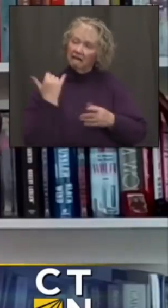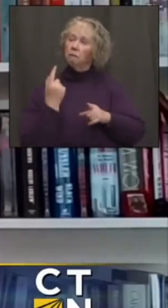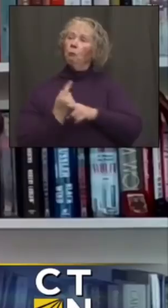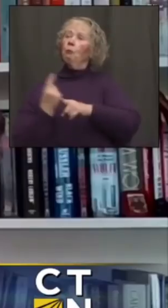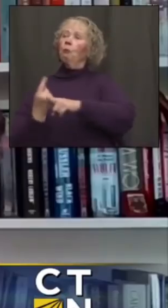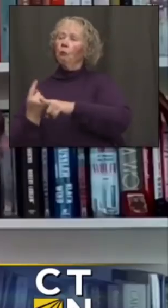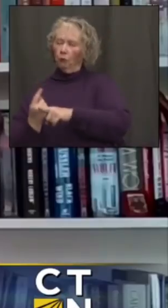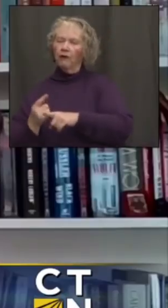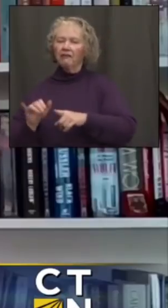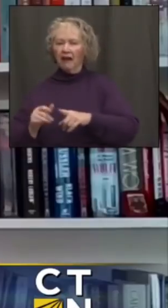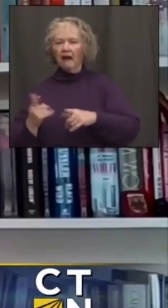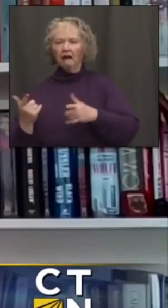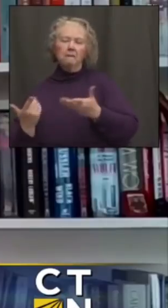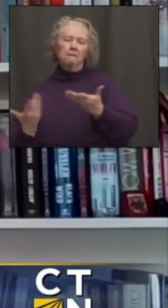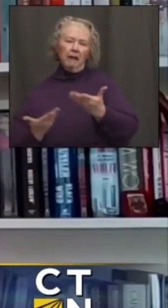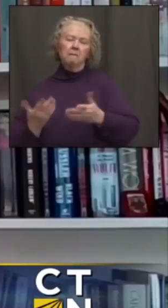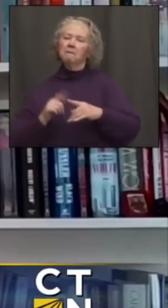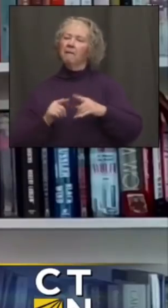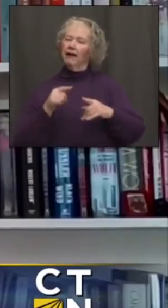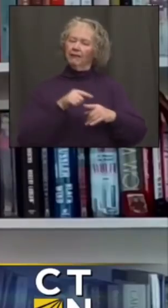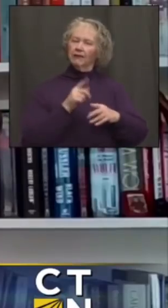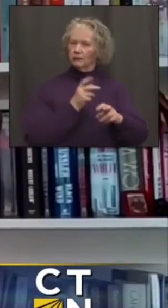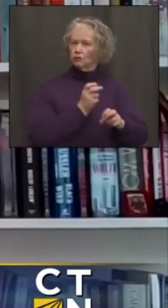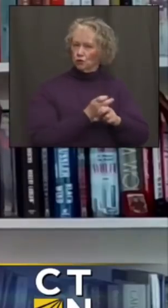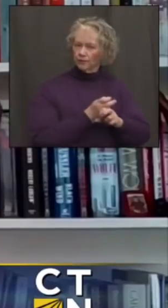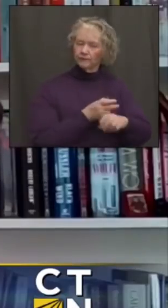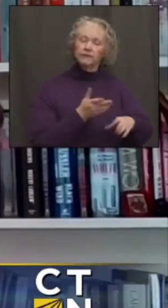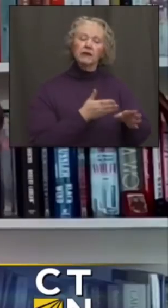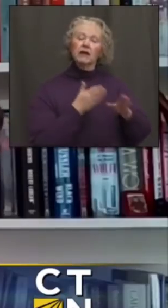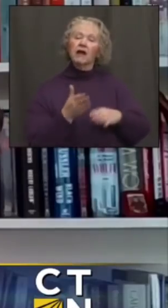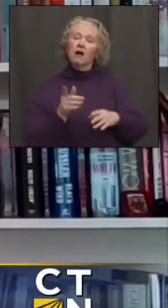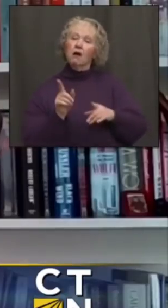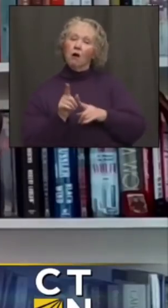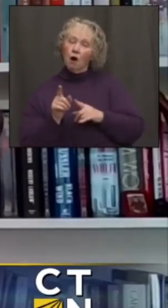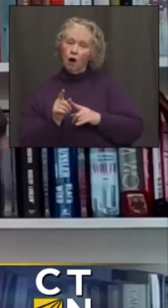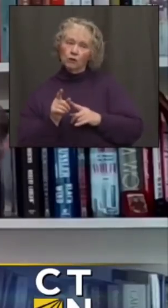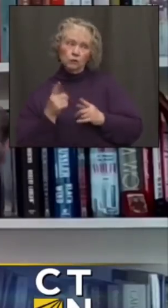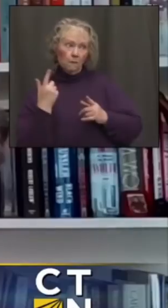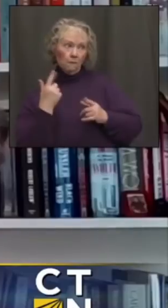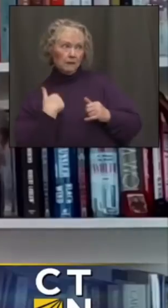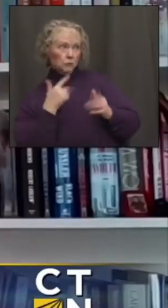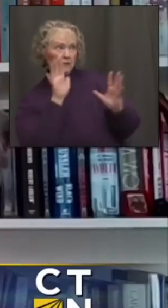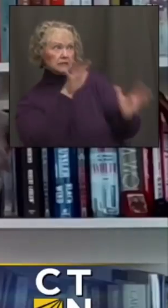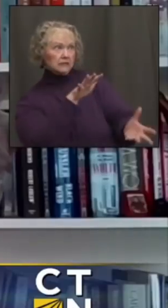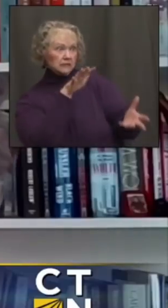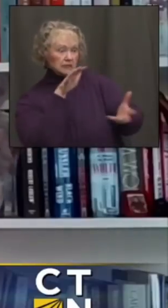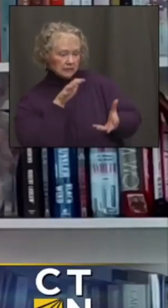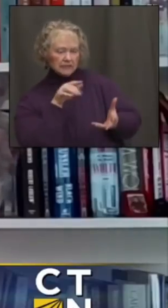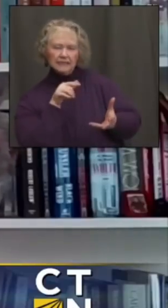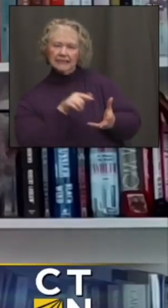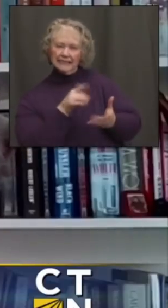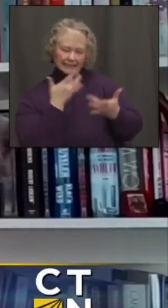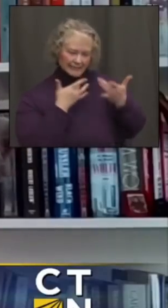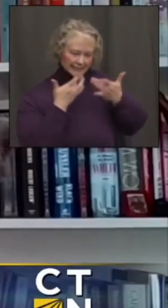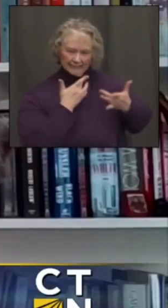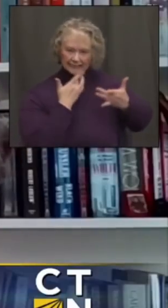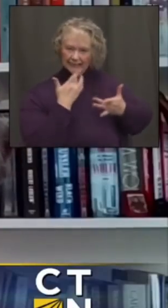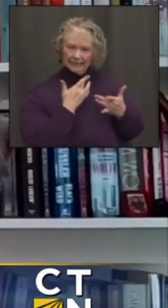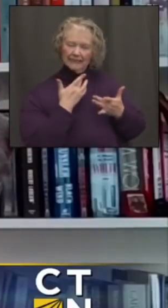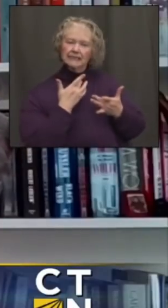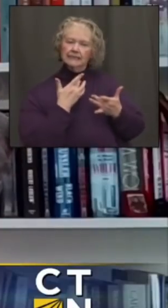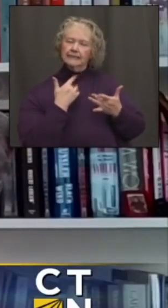requirements, particularly the Pfizer vaccine with the ultra-cold storage needs. They're not quite as nimble and easy to store